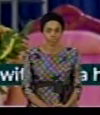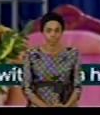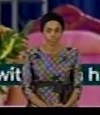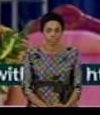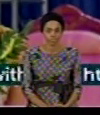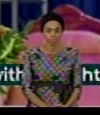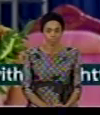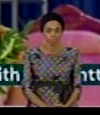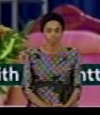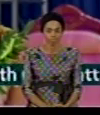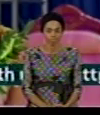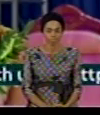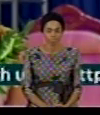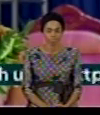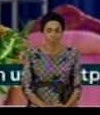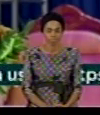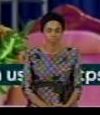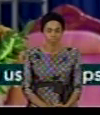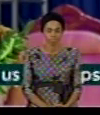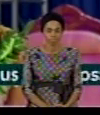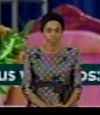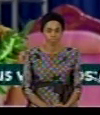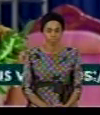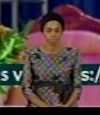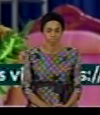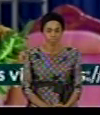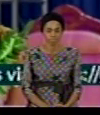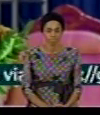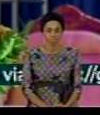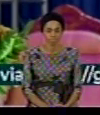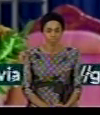Nuame siralo akema. Nuebe ko e.